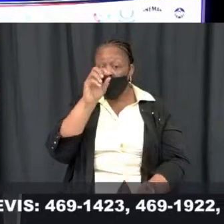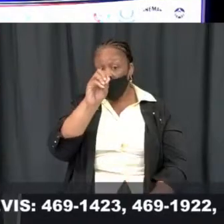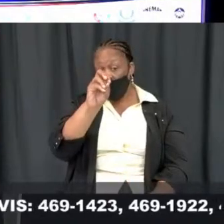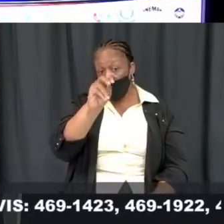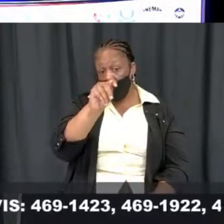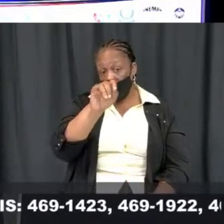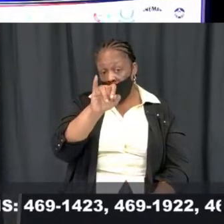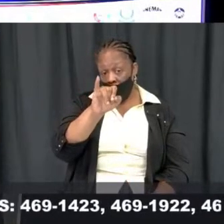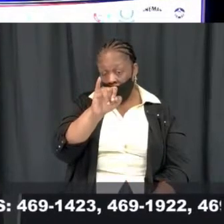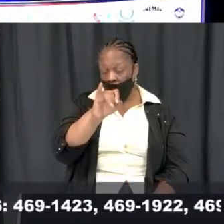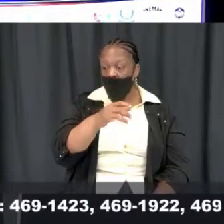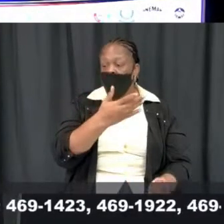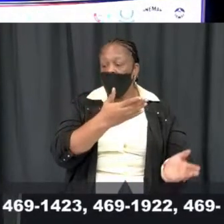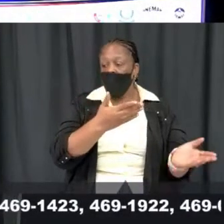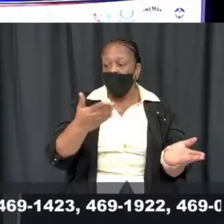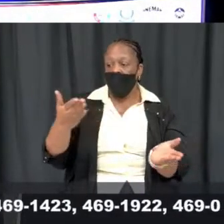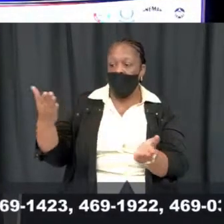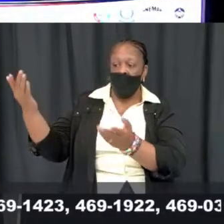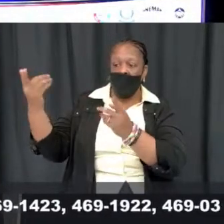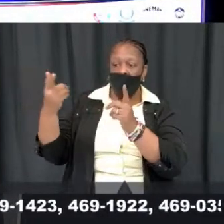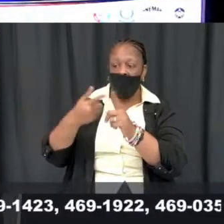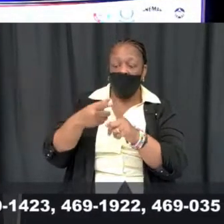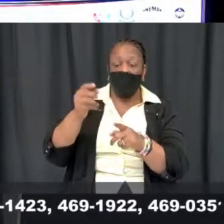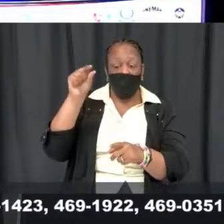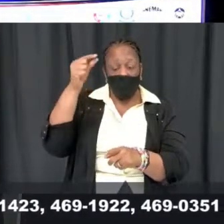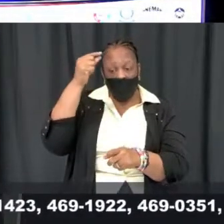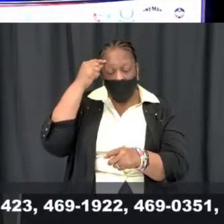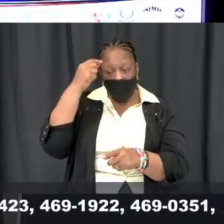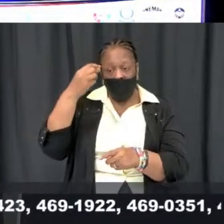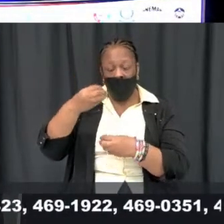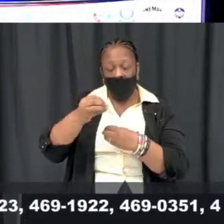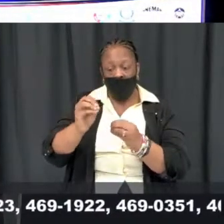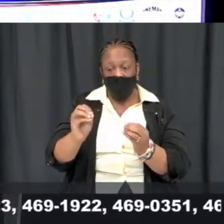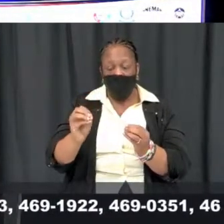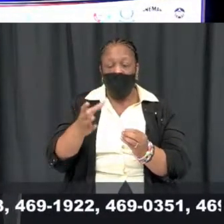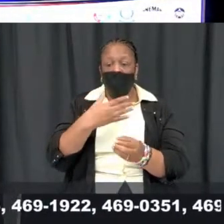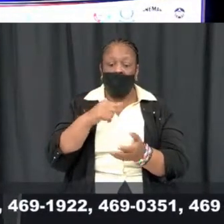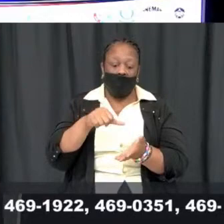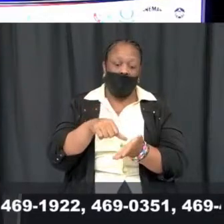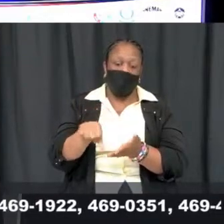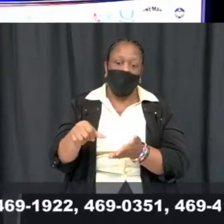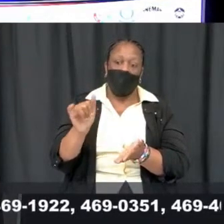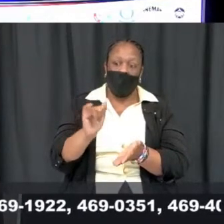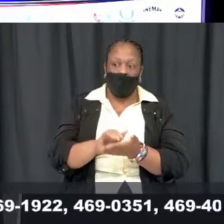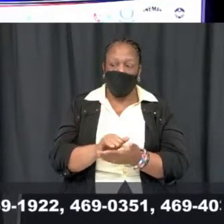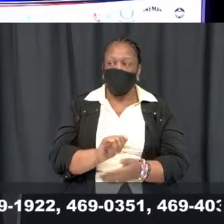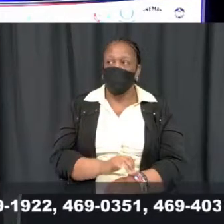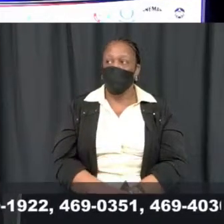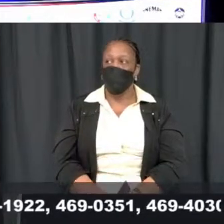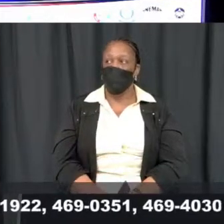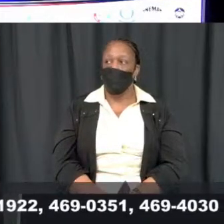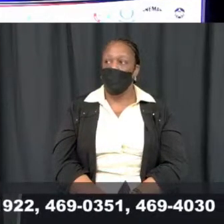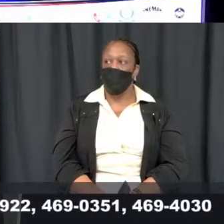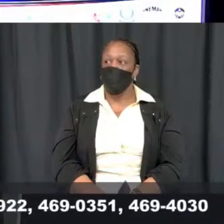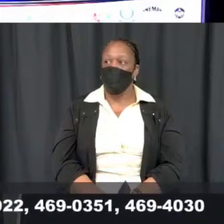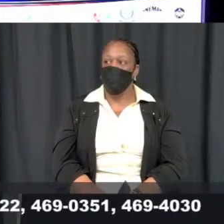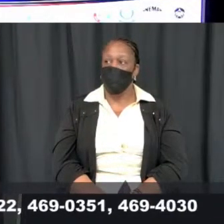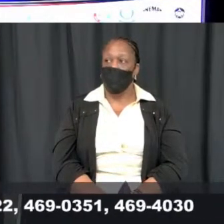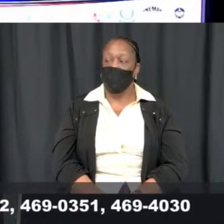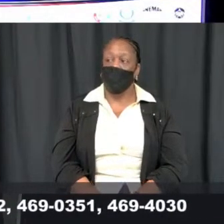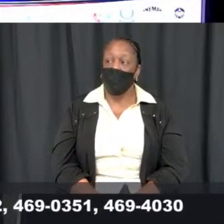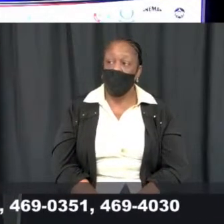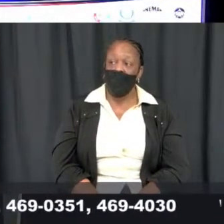department, and this accounting department manages this. Let me just say to you, whoever the person who